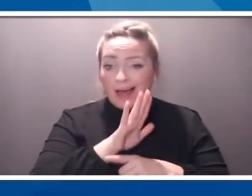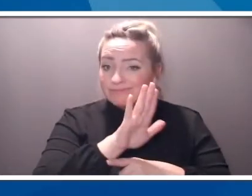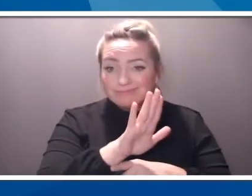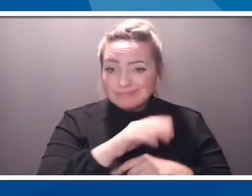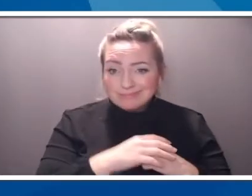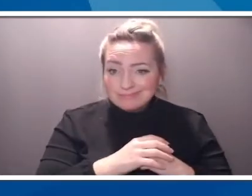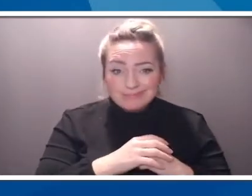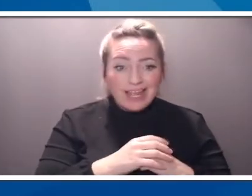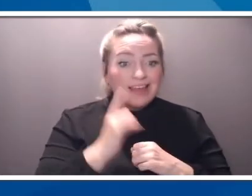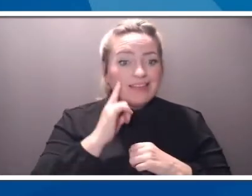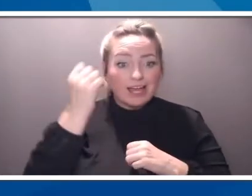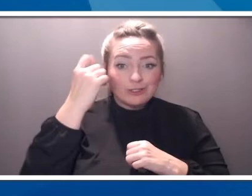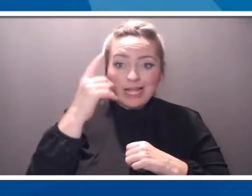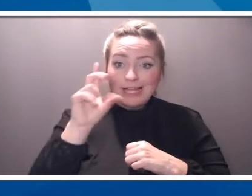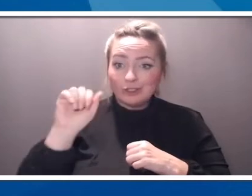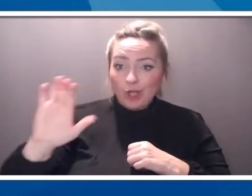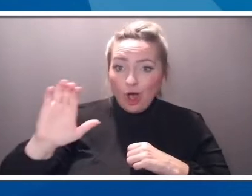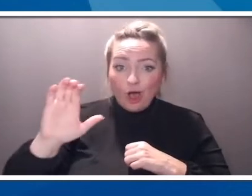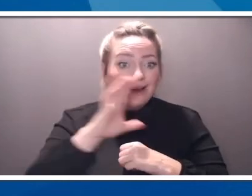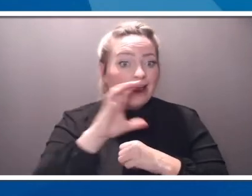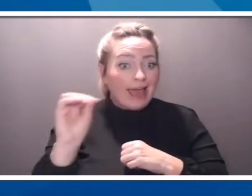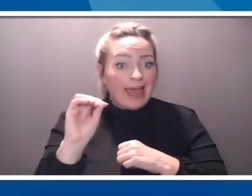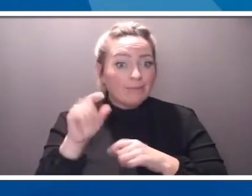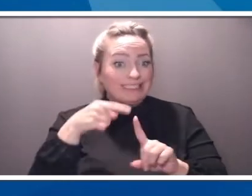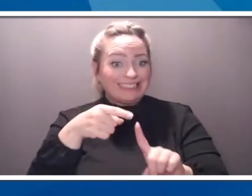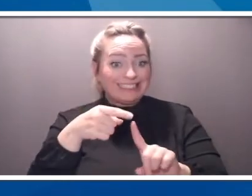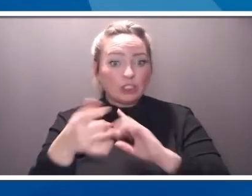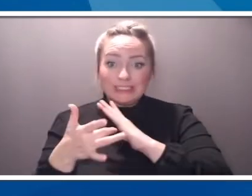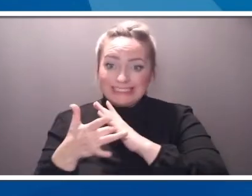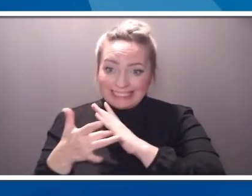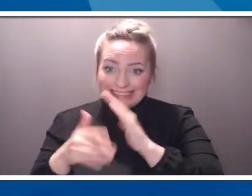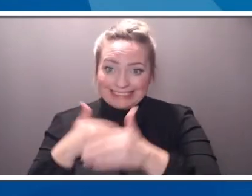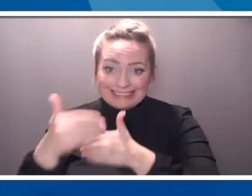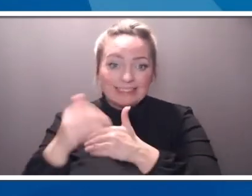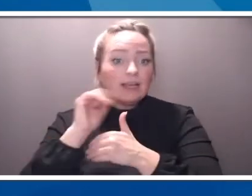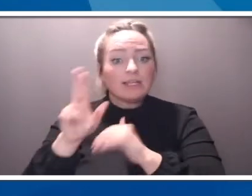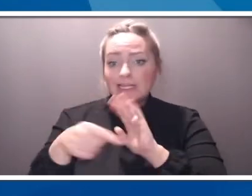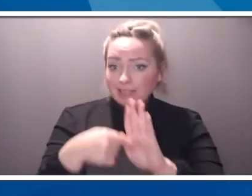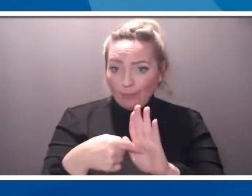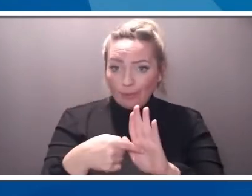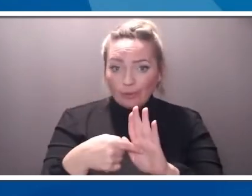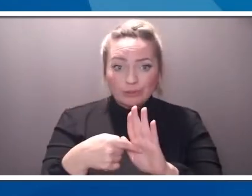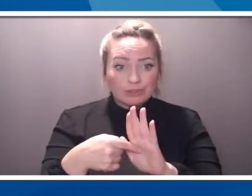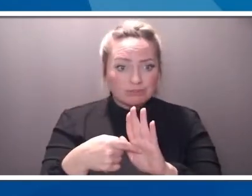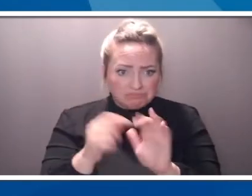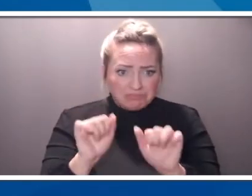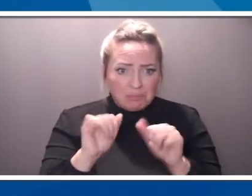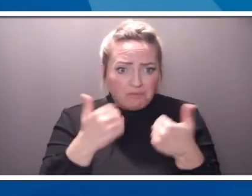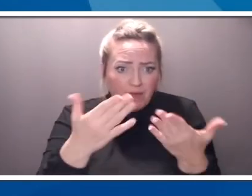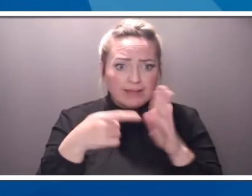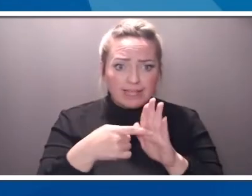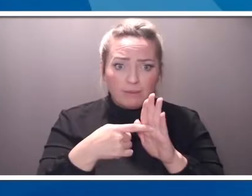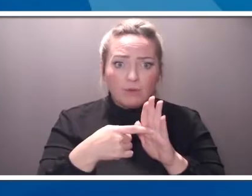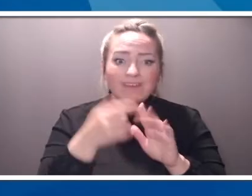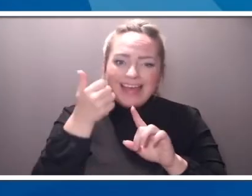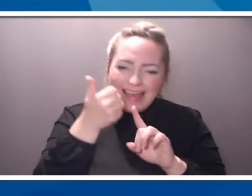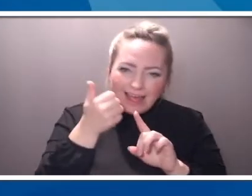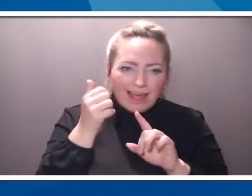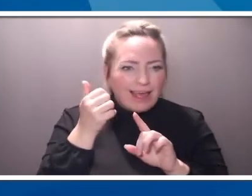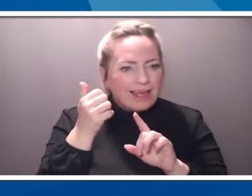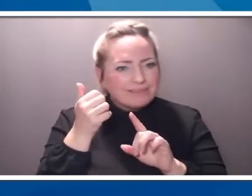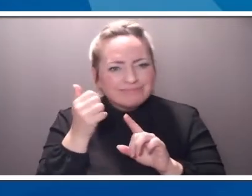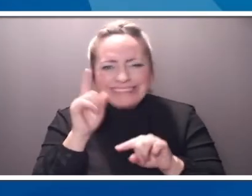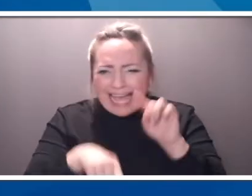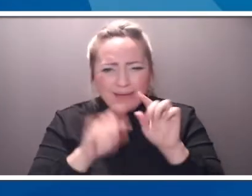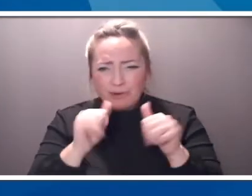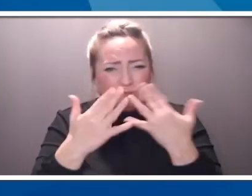And by their very nature, the understanding documents and particularly the techniques and the examples, they can't provide